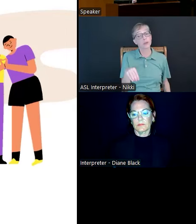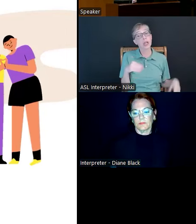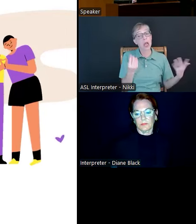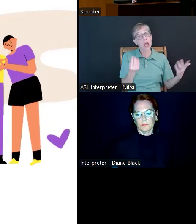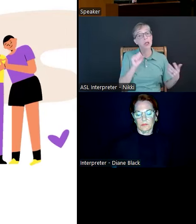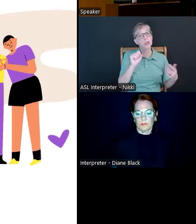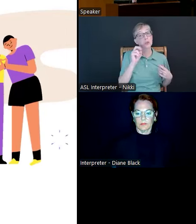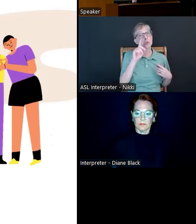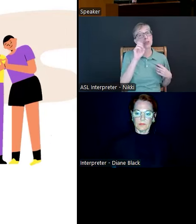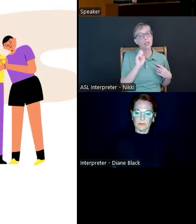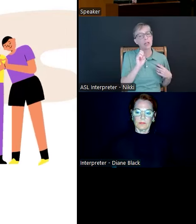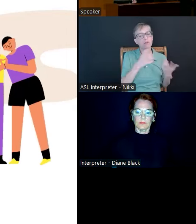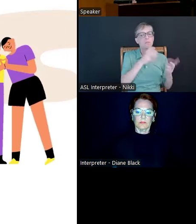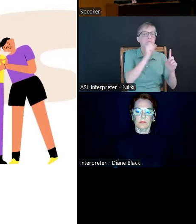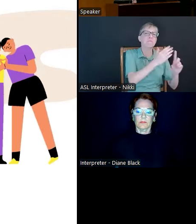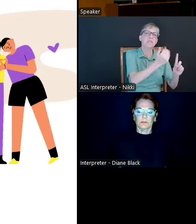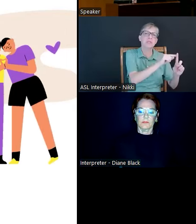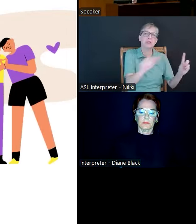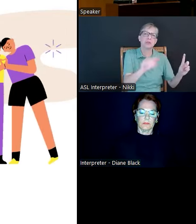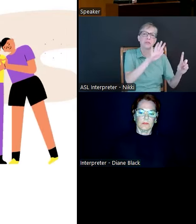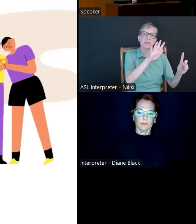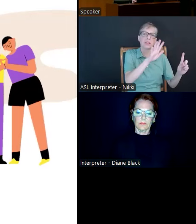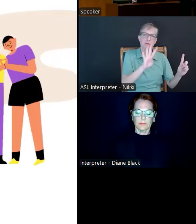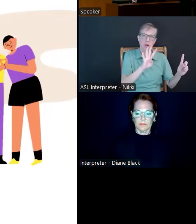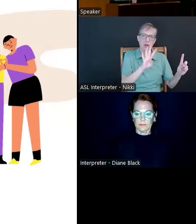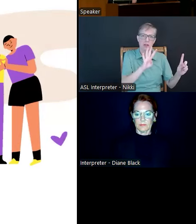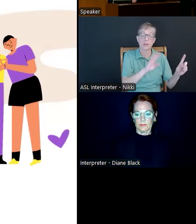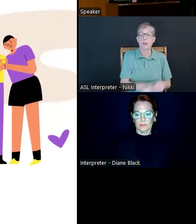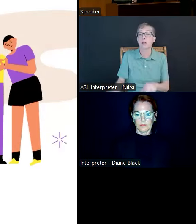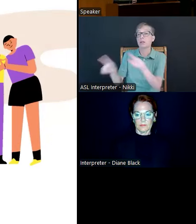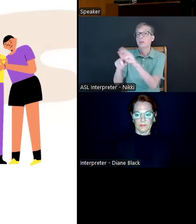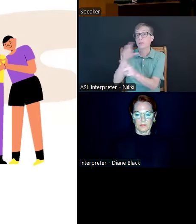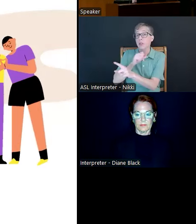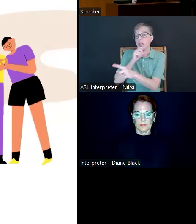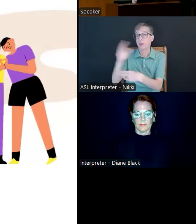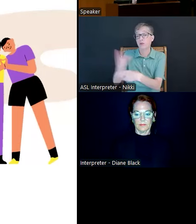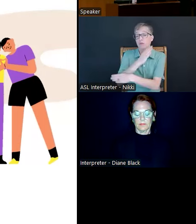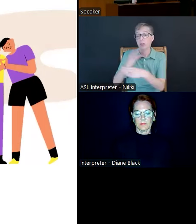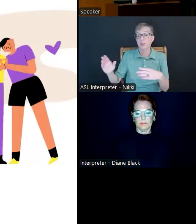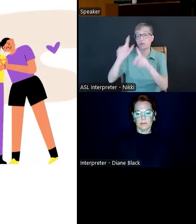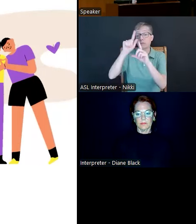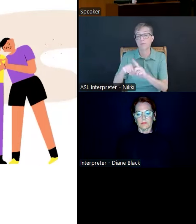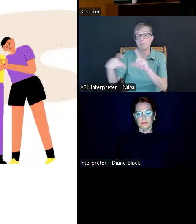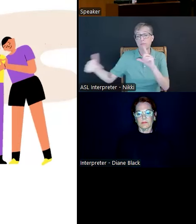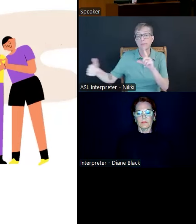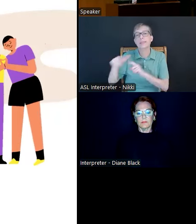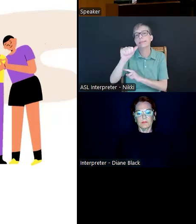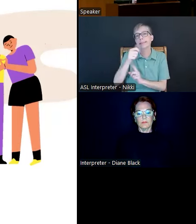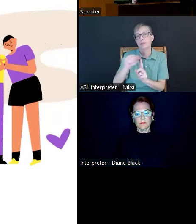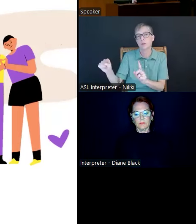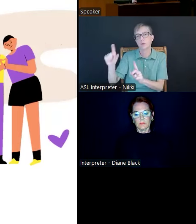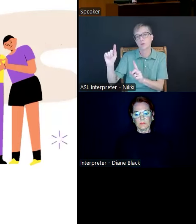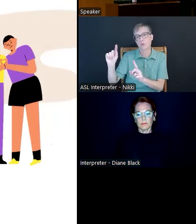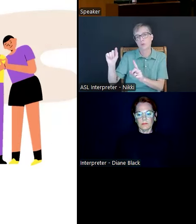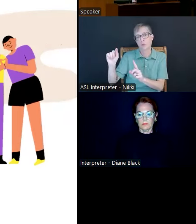to 54 or so. Same age range, it's about 10 to 20 lesbian, gay, bisexual individuals. Probably pansexuals and other